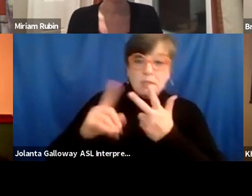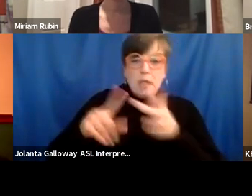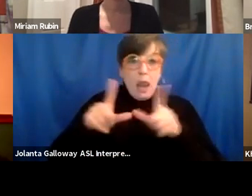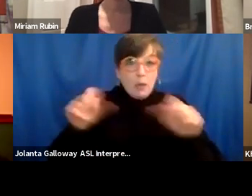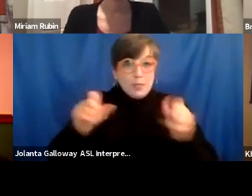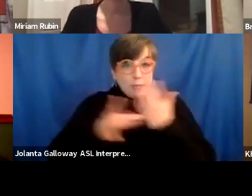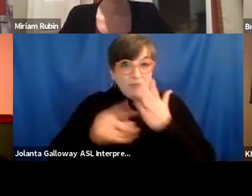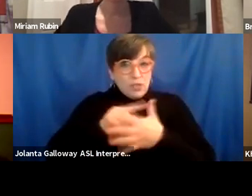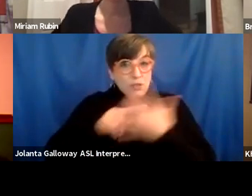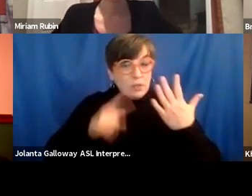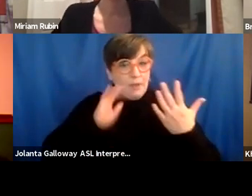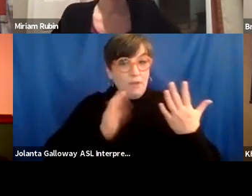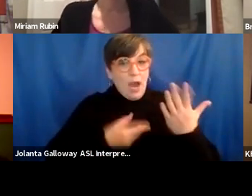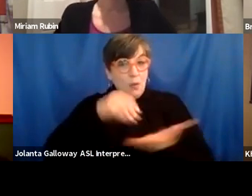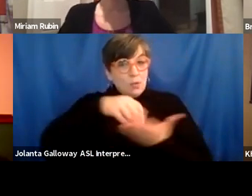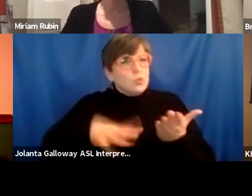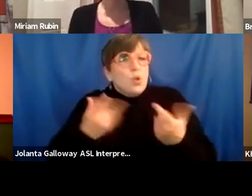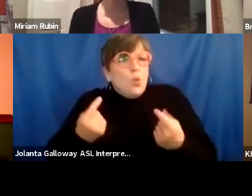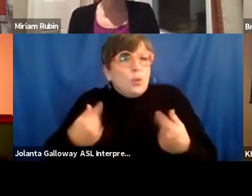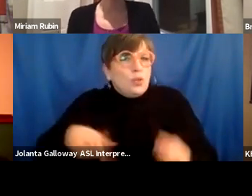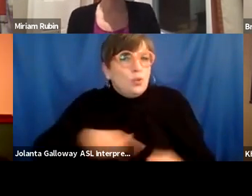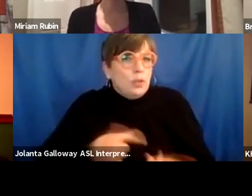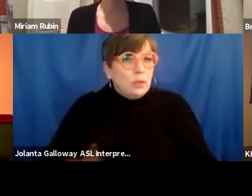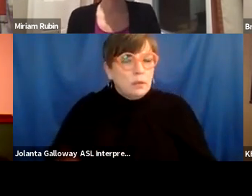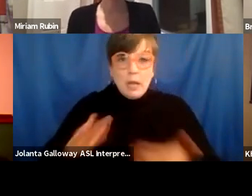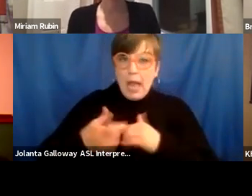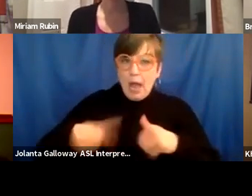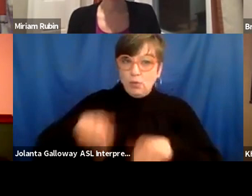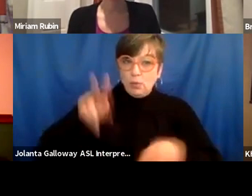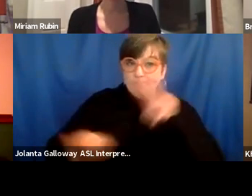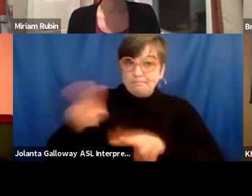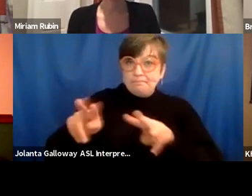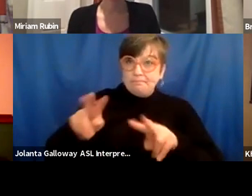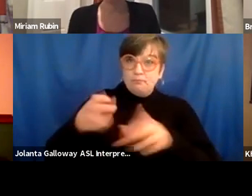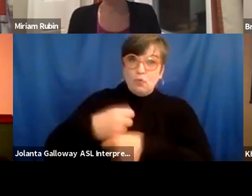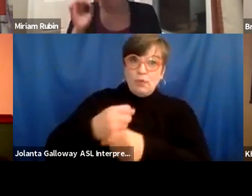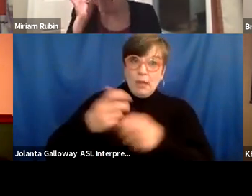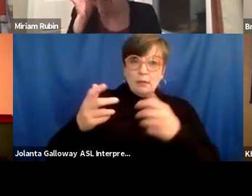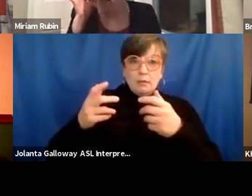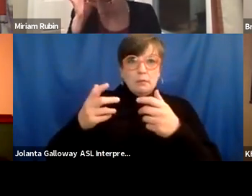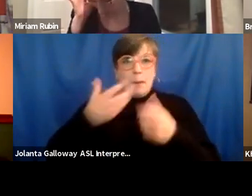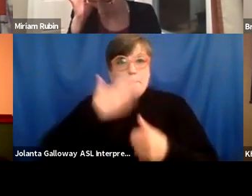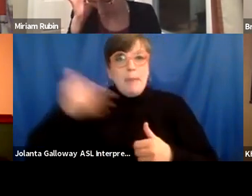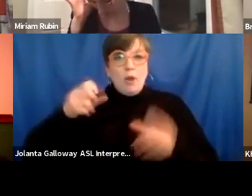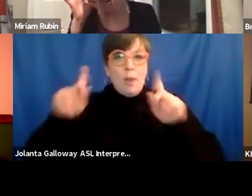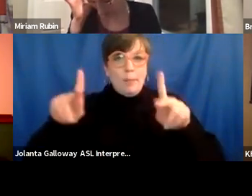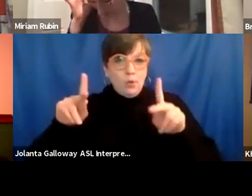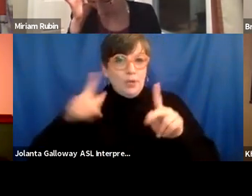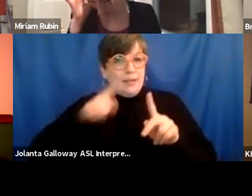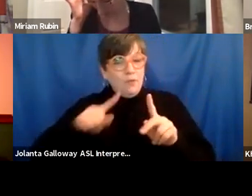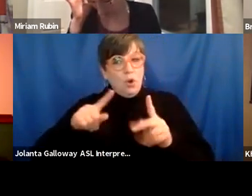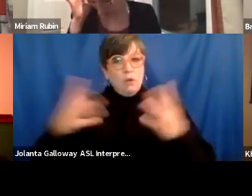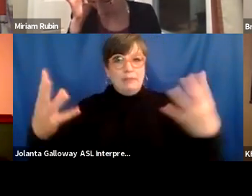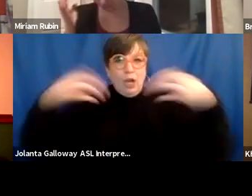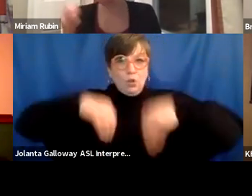proficiency for our students? And how do we look at creating greater opportunity access for more inclusionary opportunities